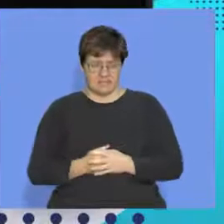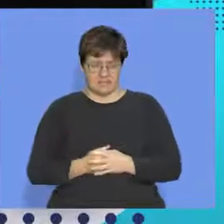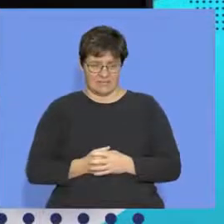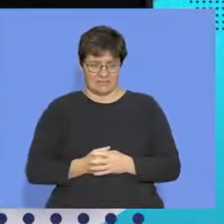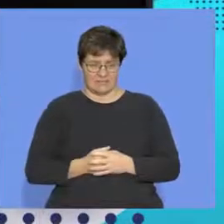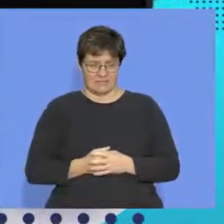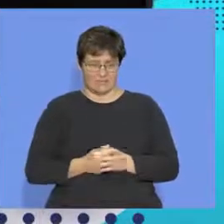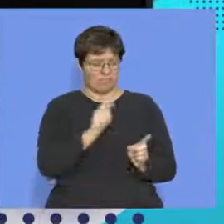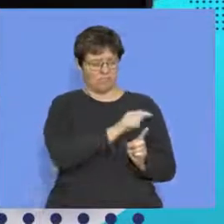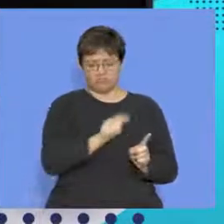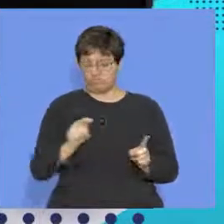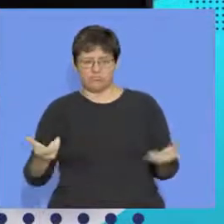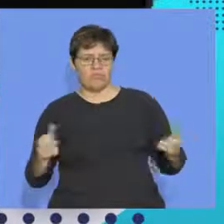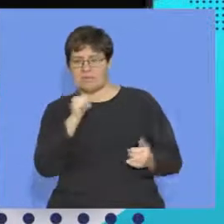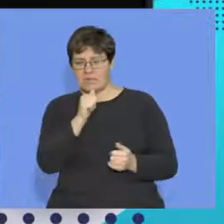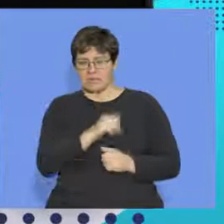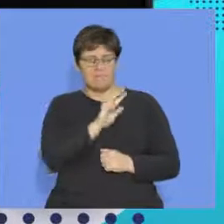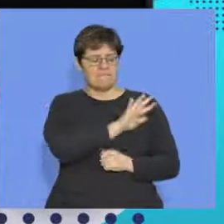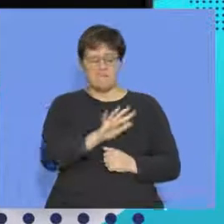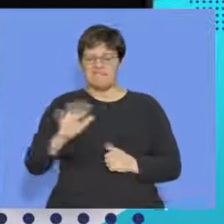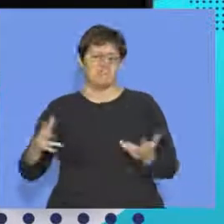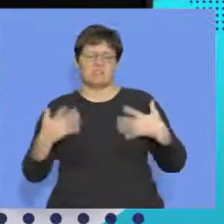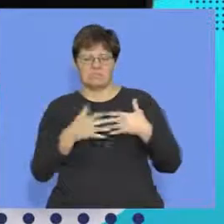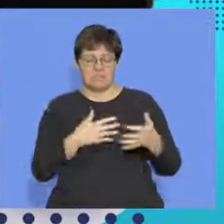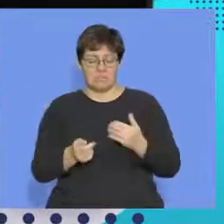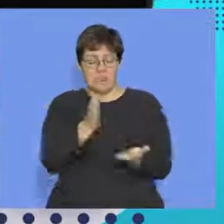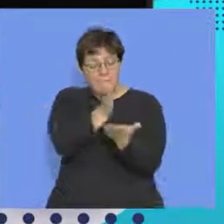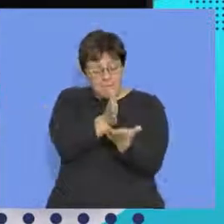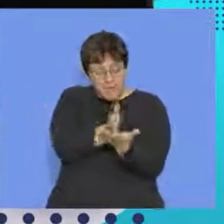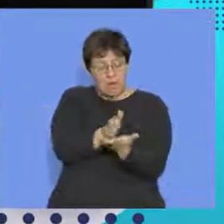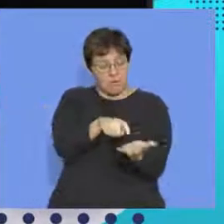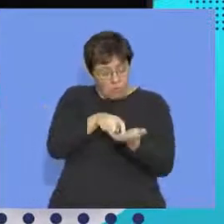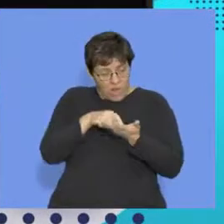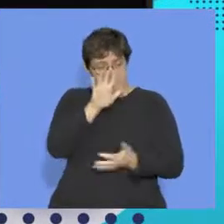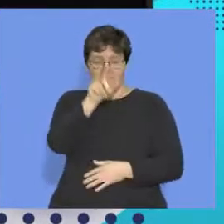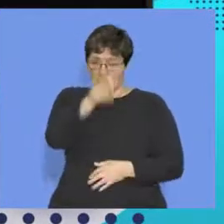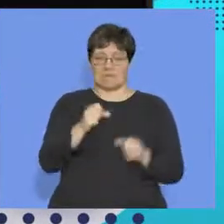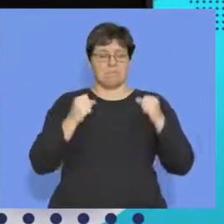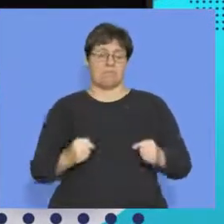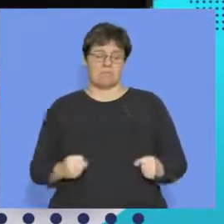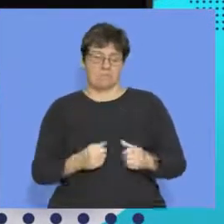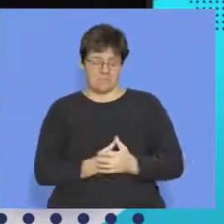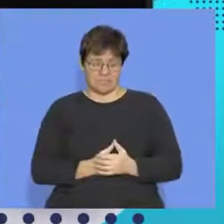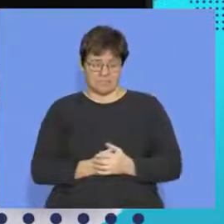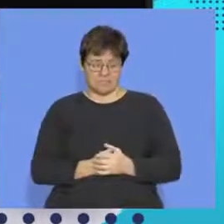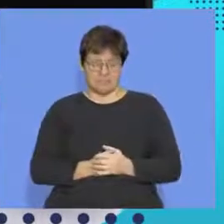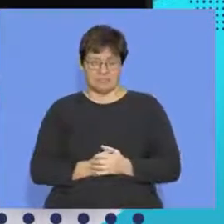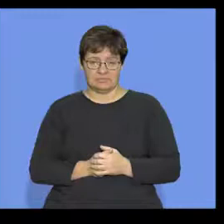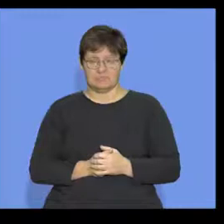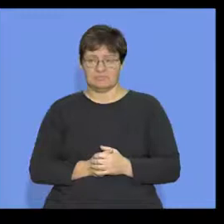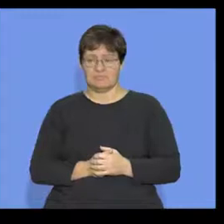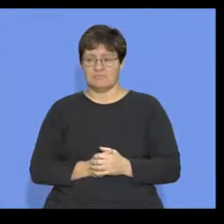use it for the 3 positions. But the requirement here is that the middle must be 5. Are we together? Let's see what